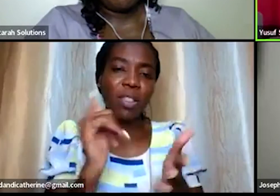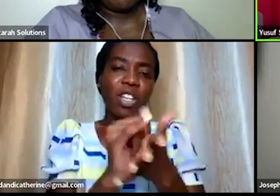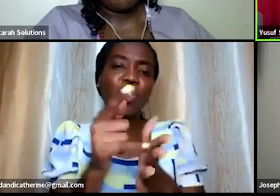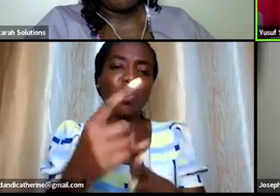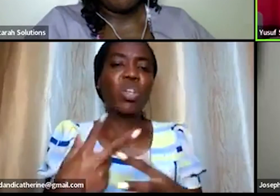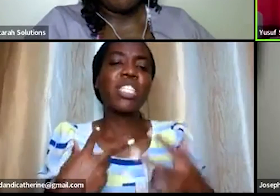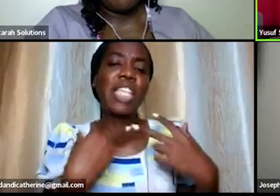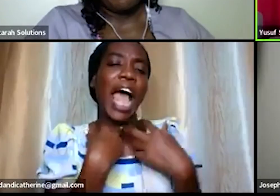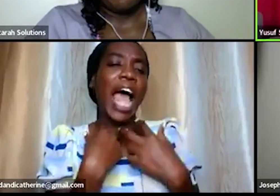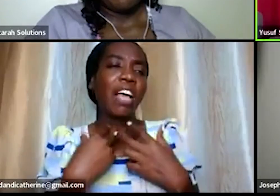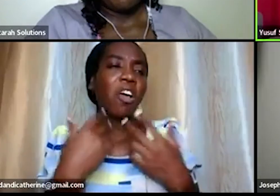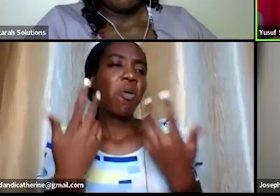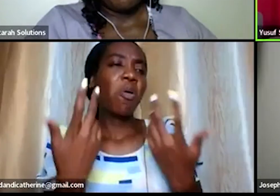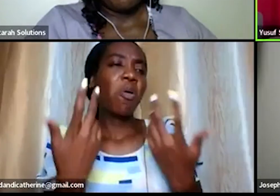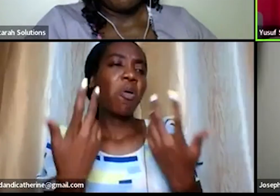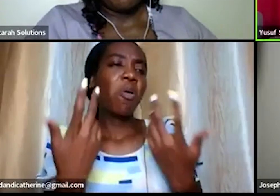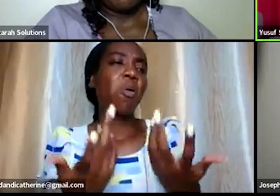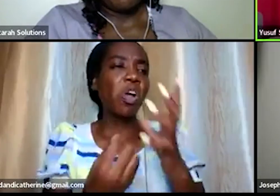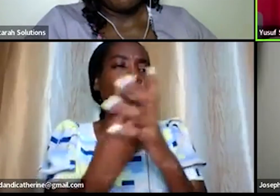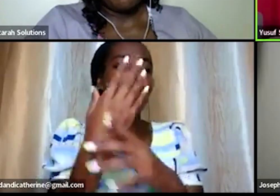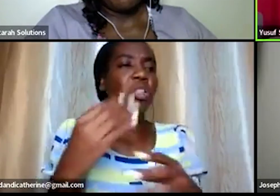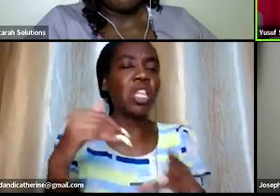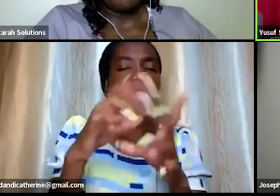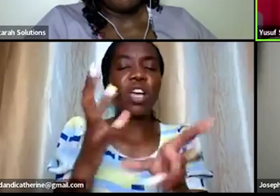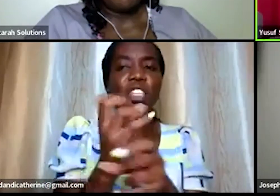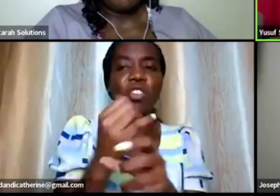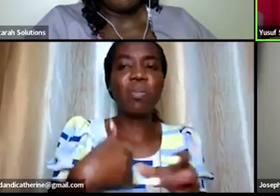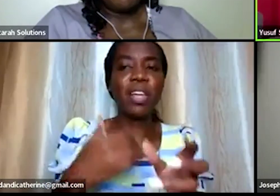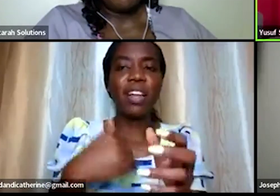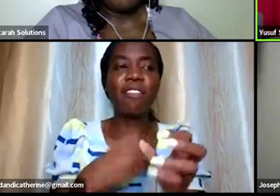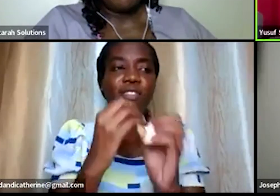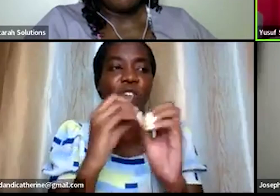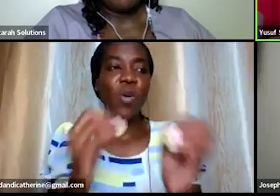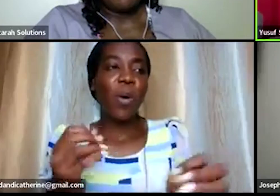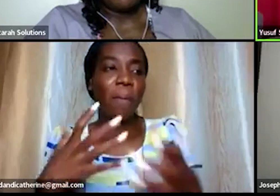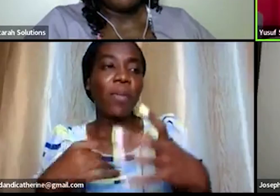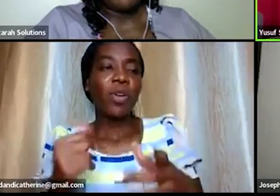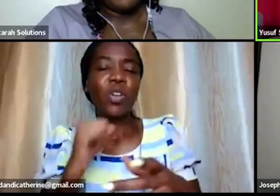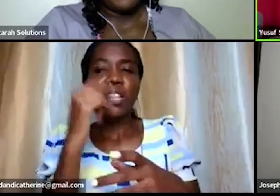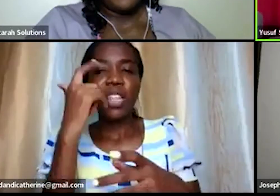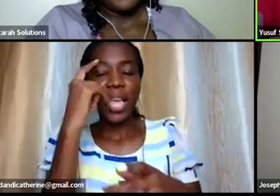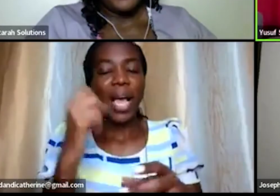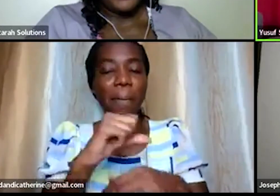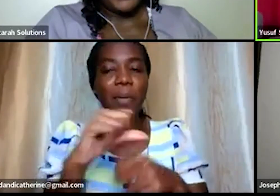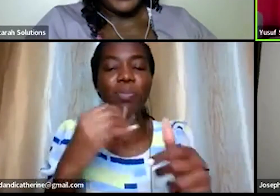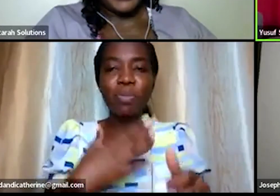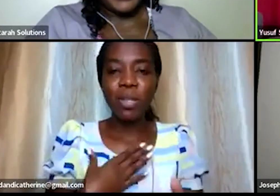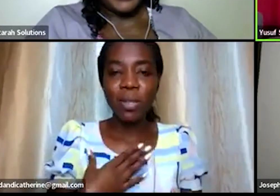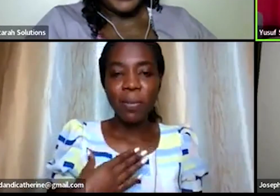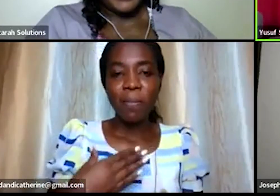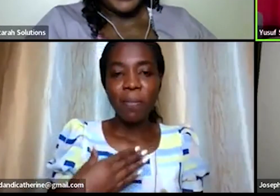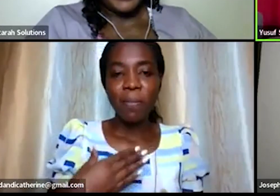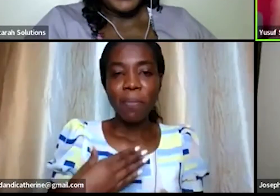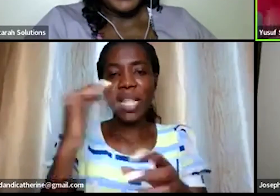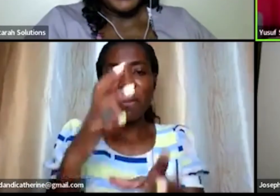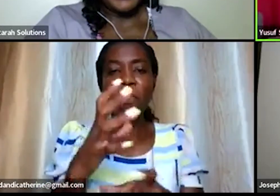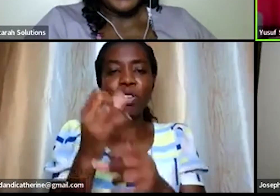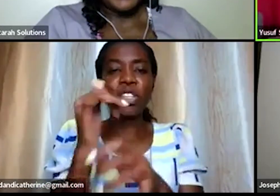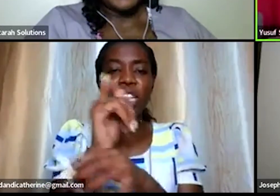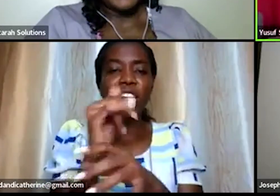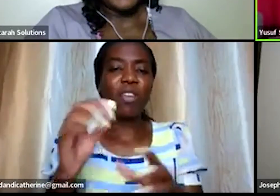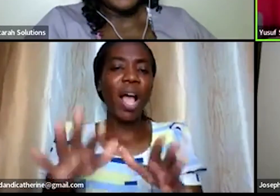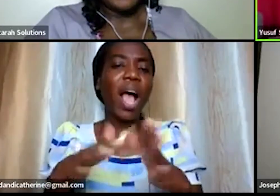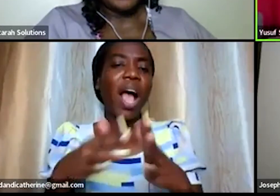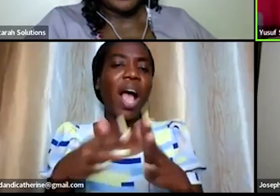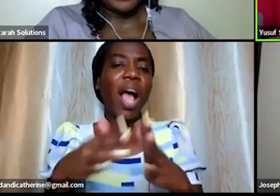oh, there's no growth in my organization. These people don't think about me. I've been holding these positions for how many